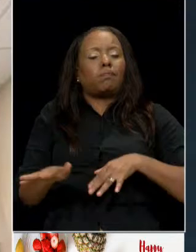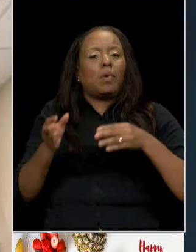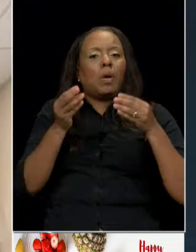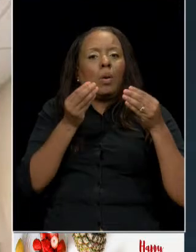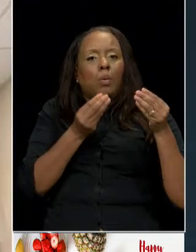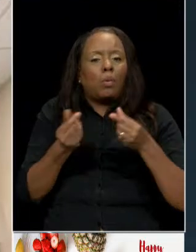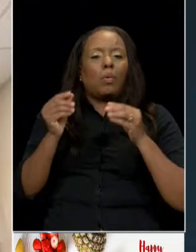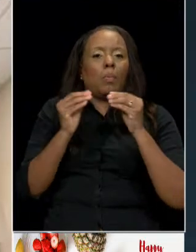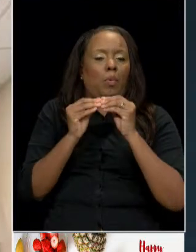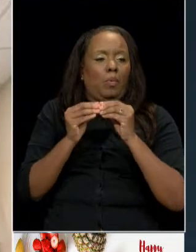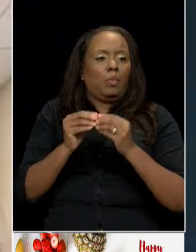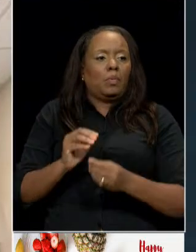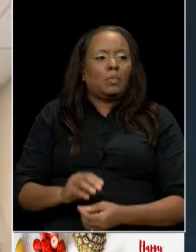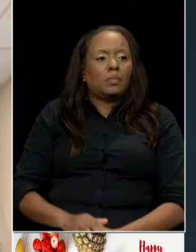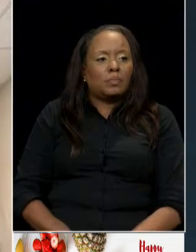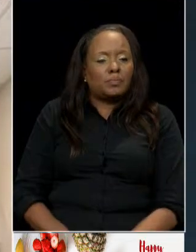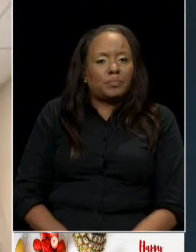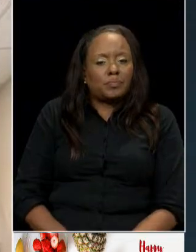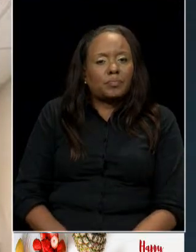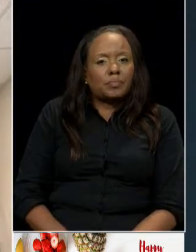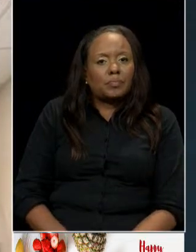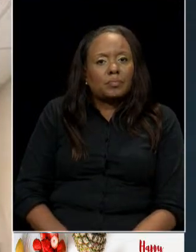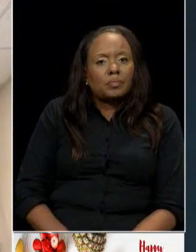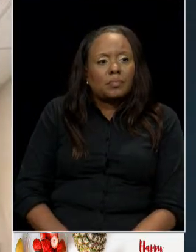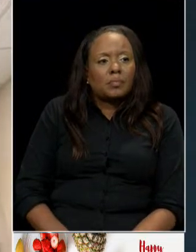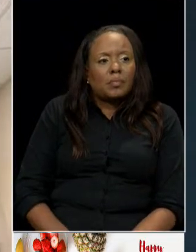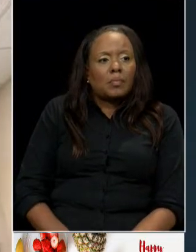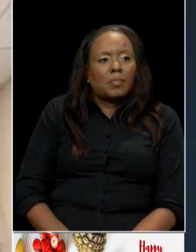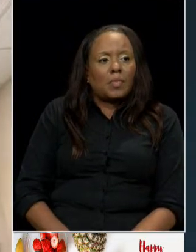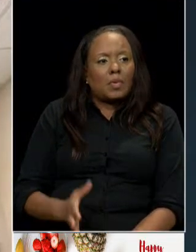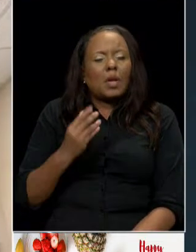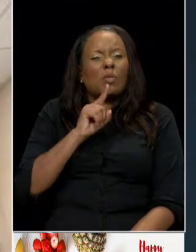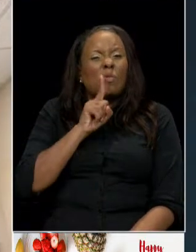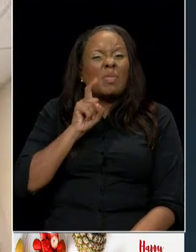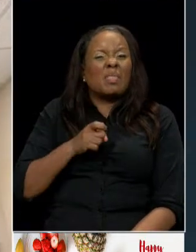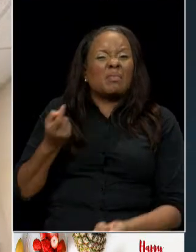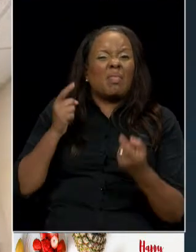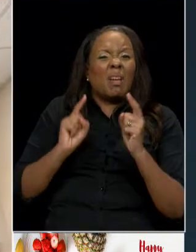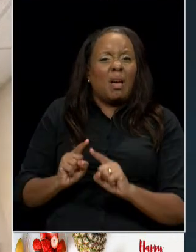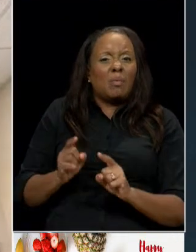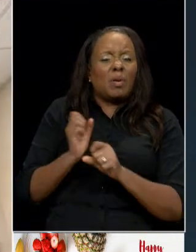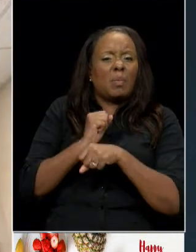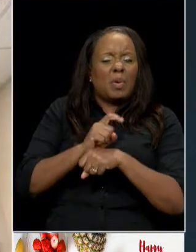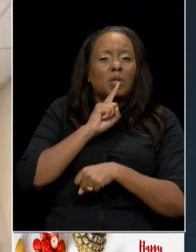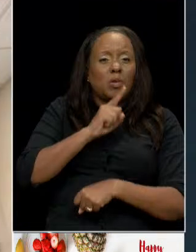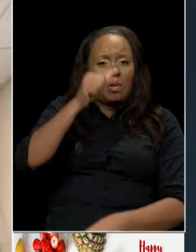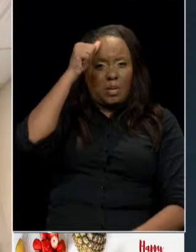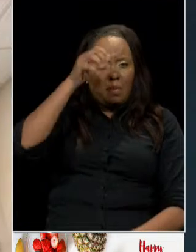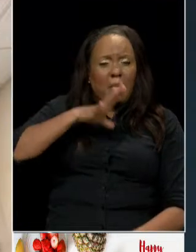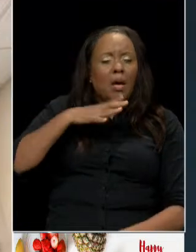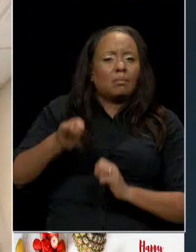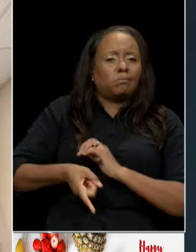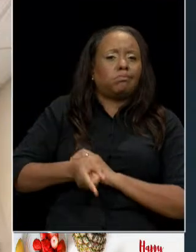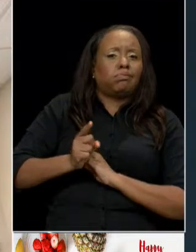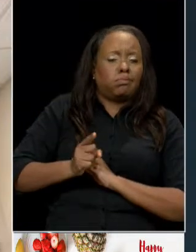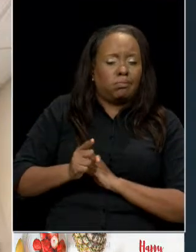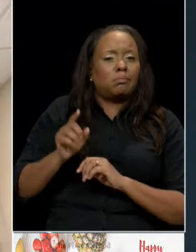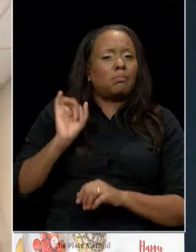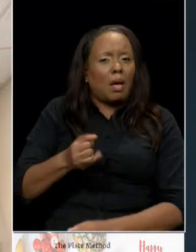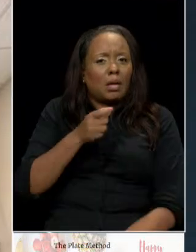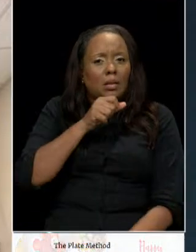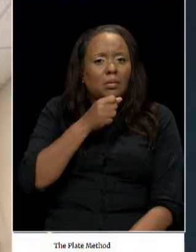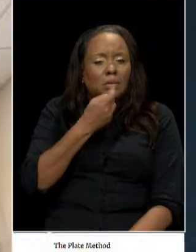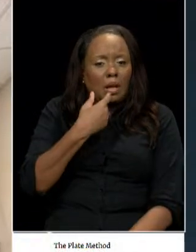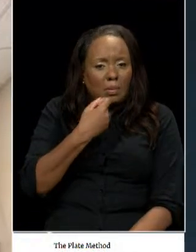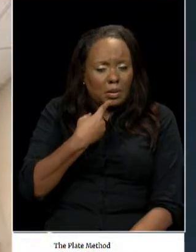We call it vasodilation, but really dilatation of the blood vessels and hence ability to have an erection. So that's the tablets, but they work